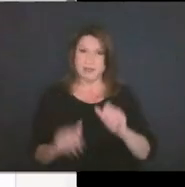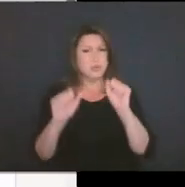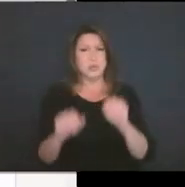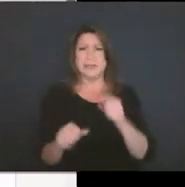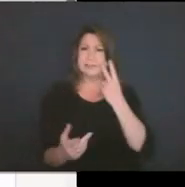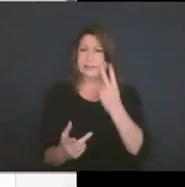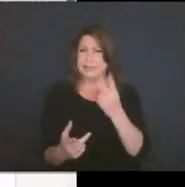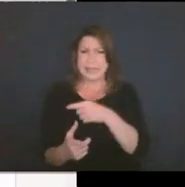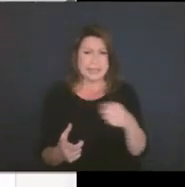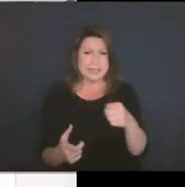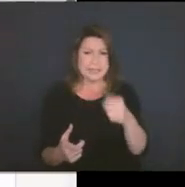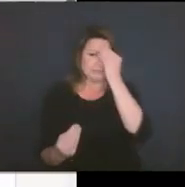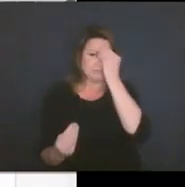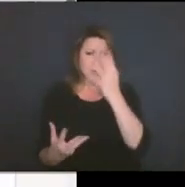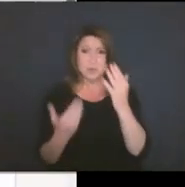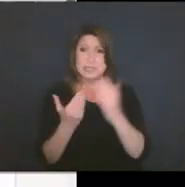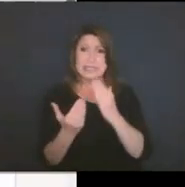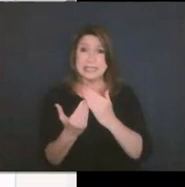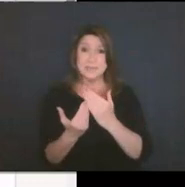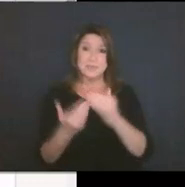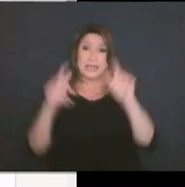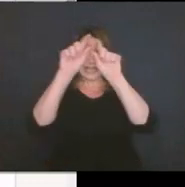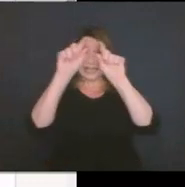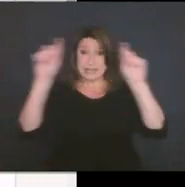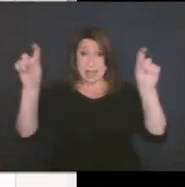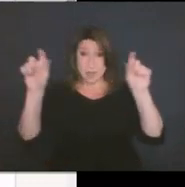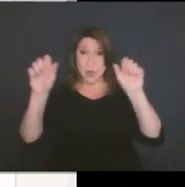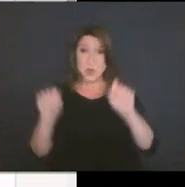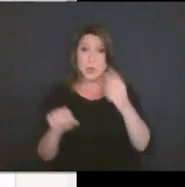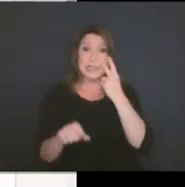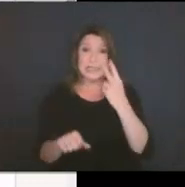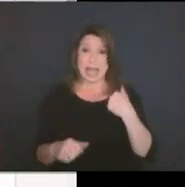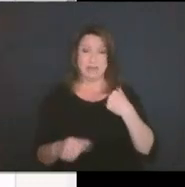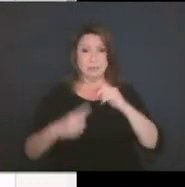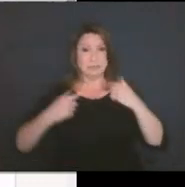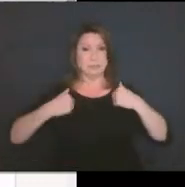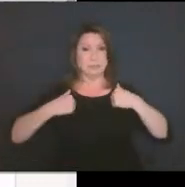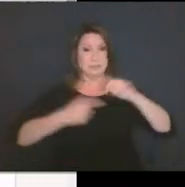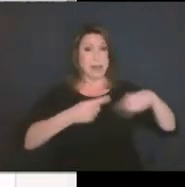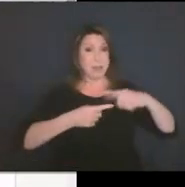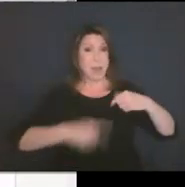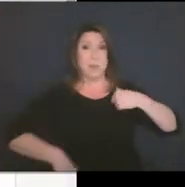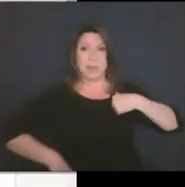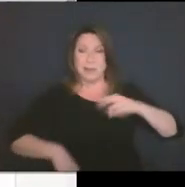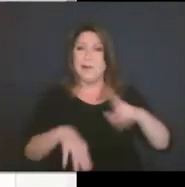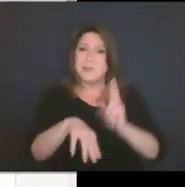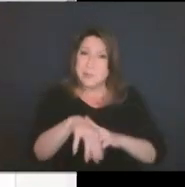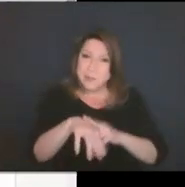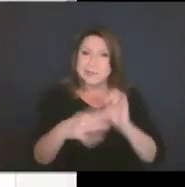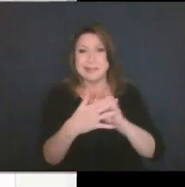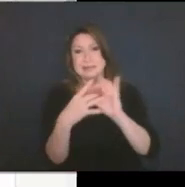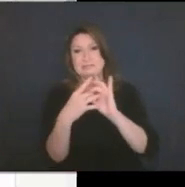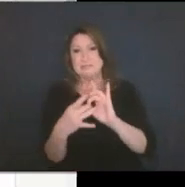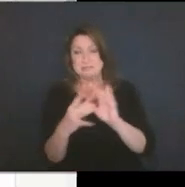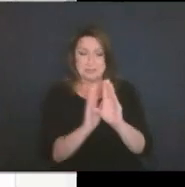information. At the top of this, you can see that we have an About Me part where that, of course, links to a video where